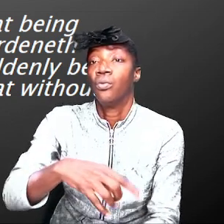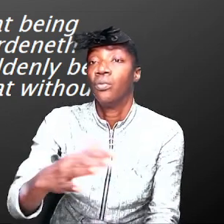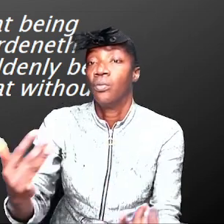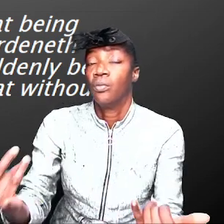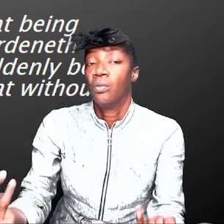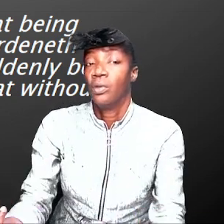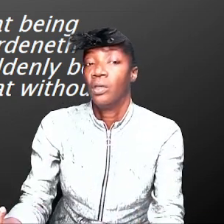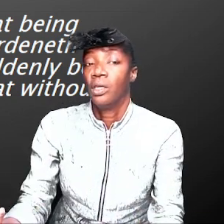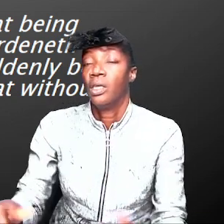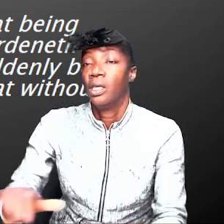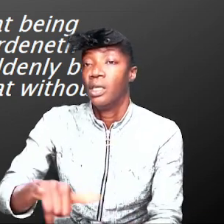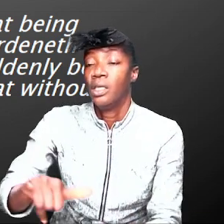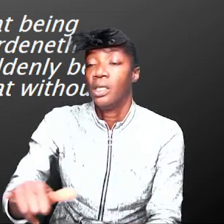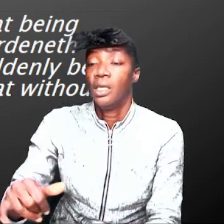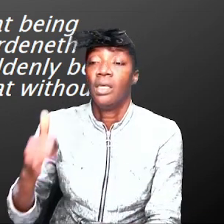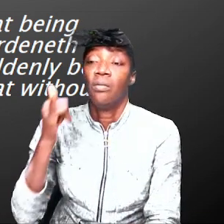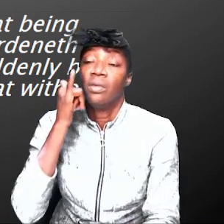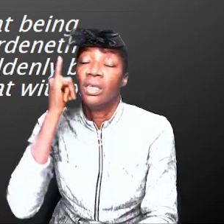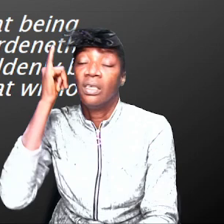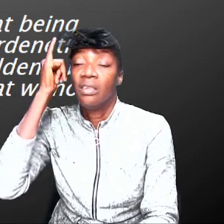He is the same yesterday,